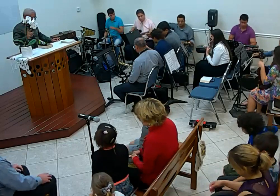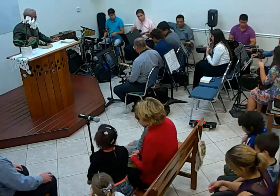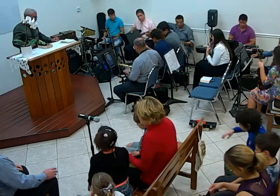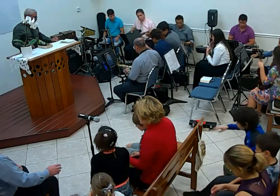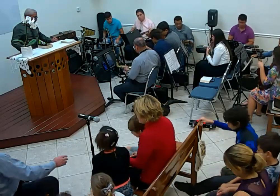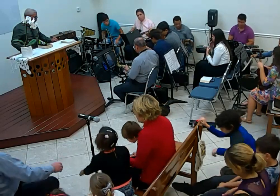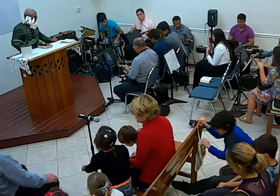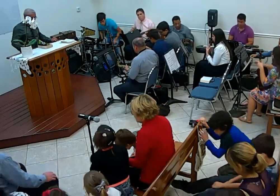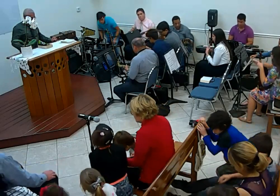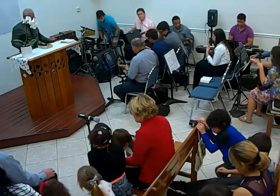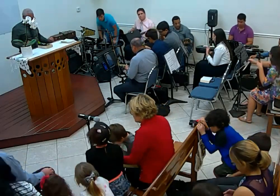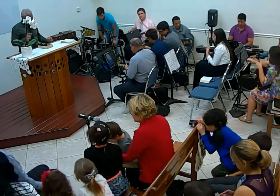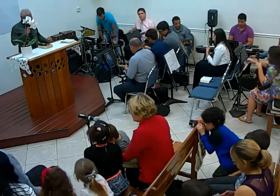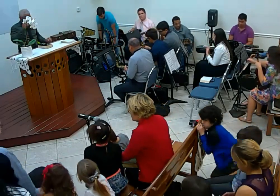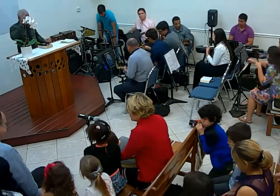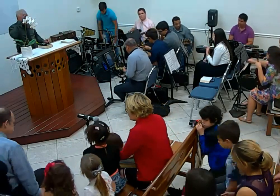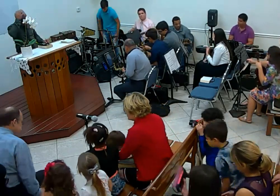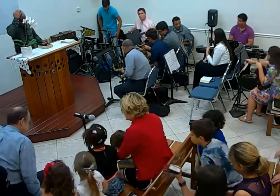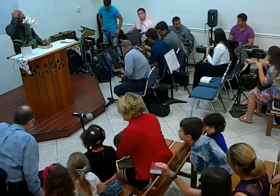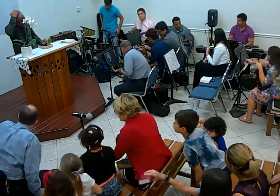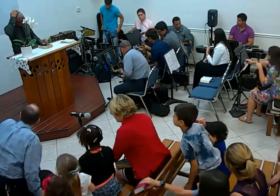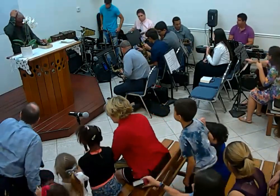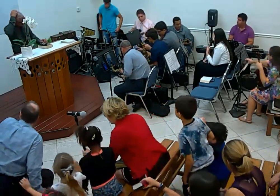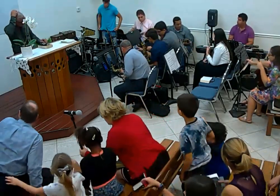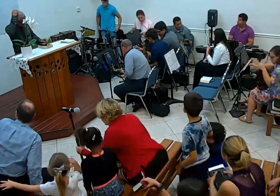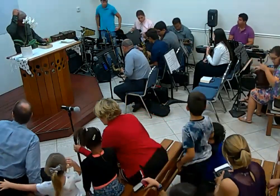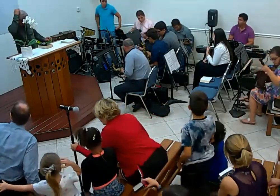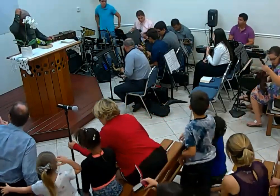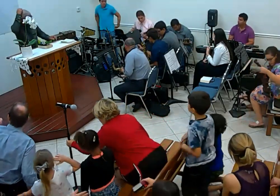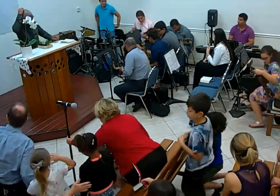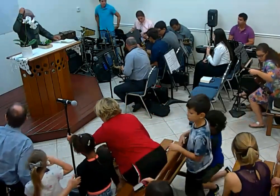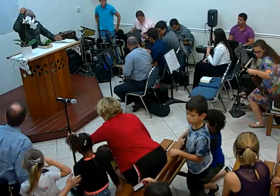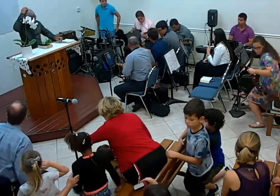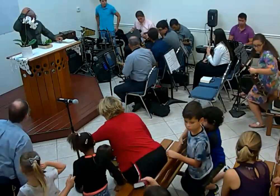Vai orar pelas nossas crianças, intermediários, adolescentes.